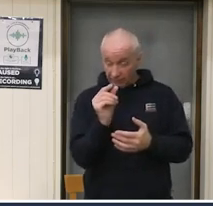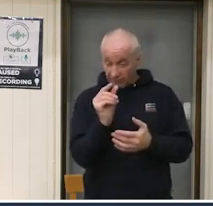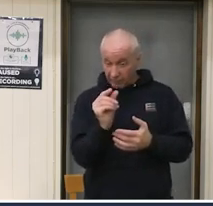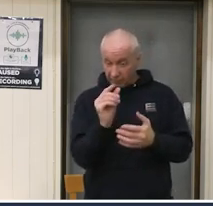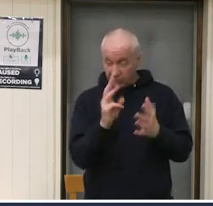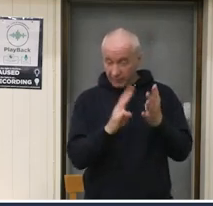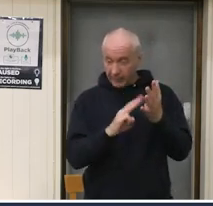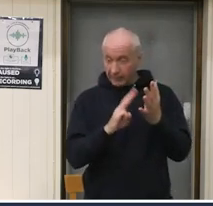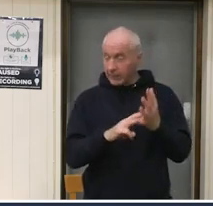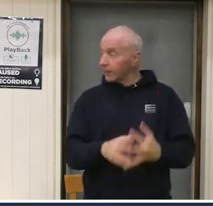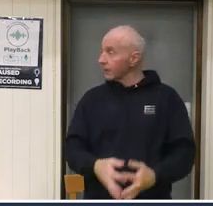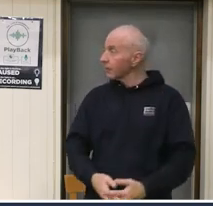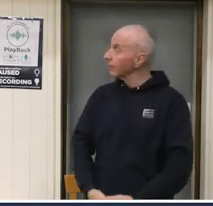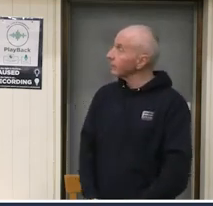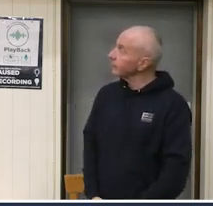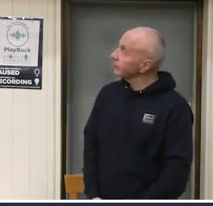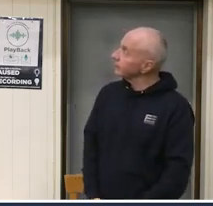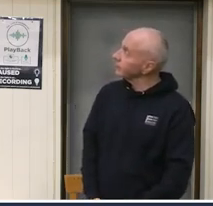capsule in size.